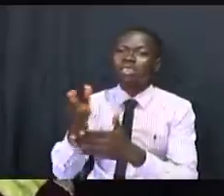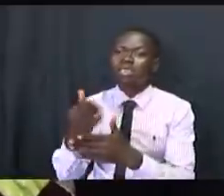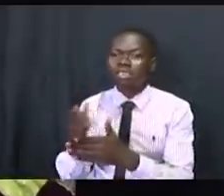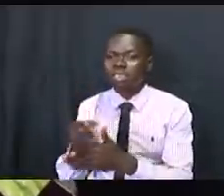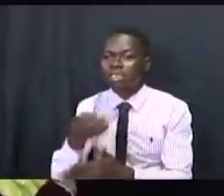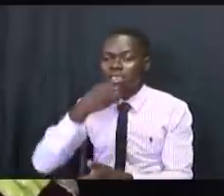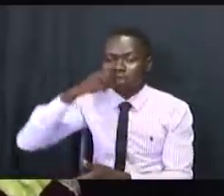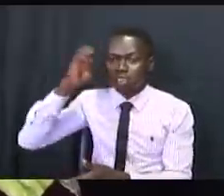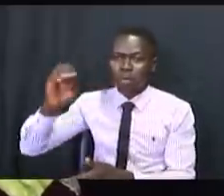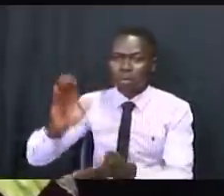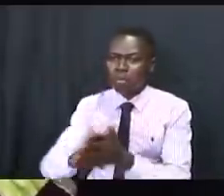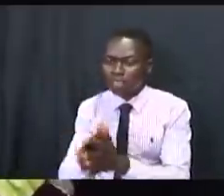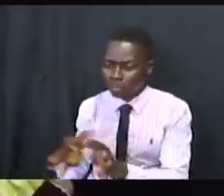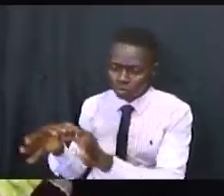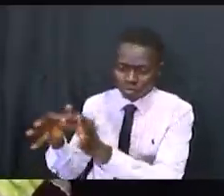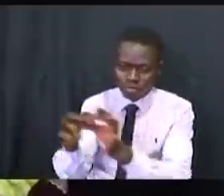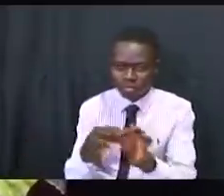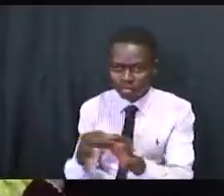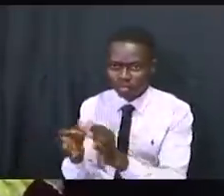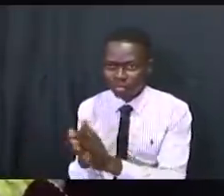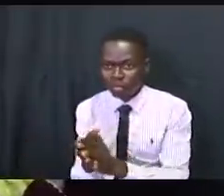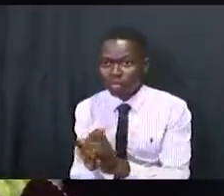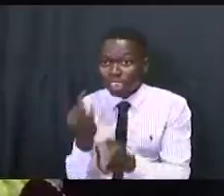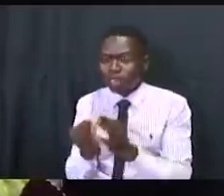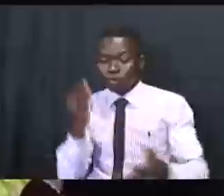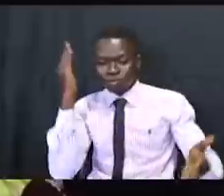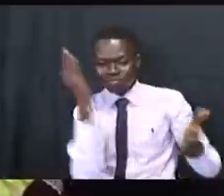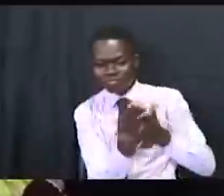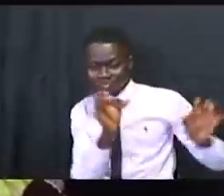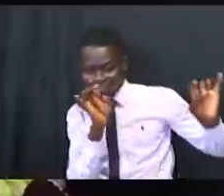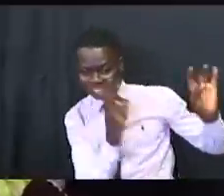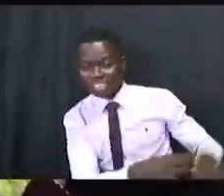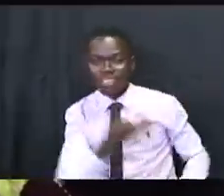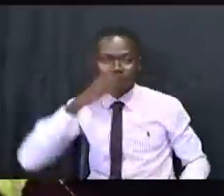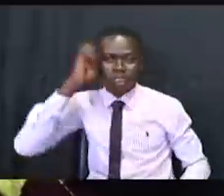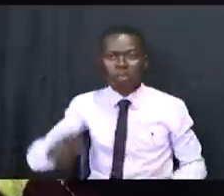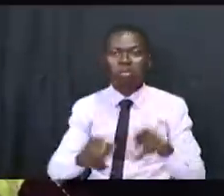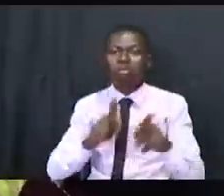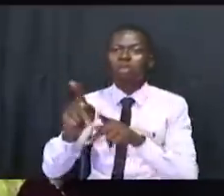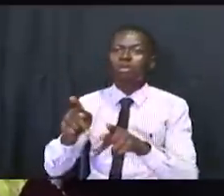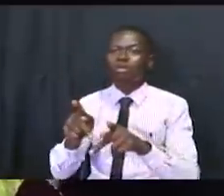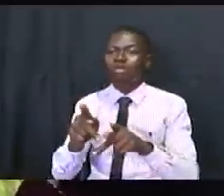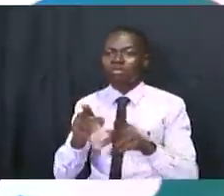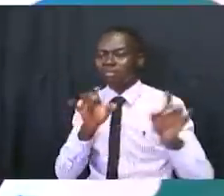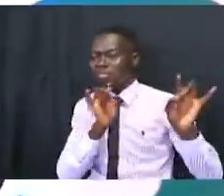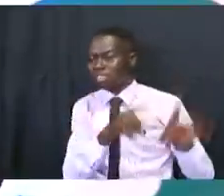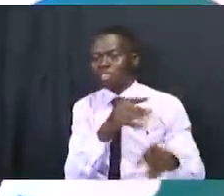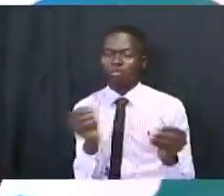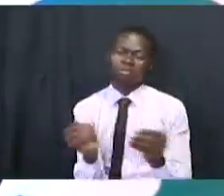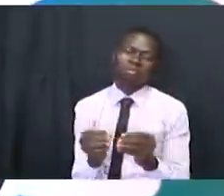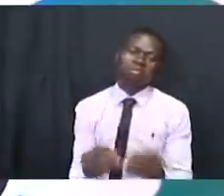prey. When you shun evil, people will persecute you. Now, the last point here